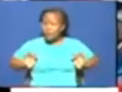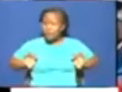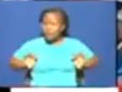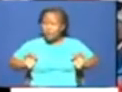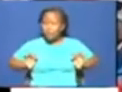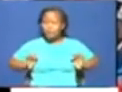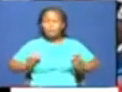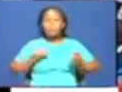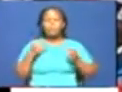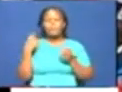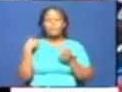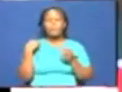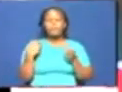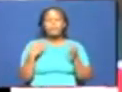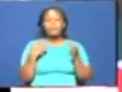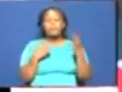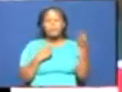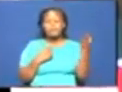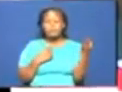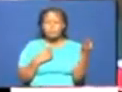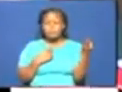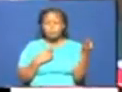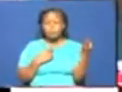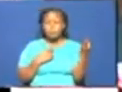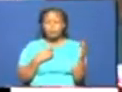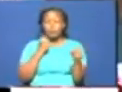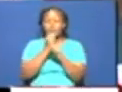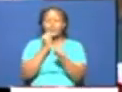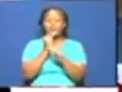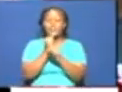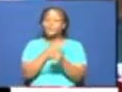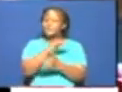Point number three, Kazi Kwa Wote.